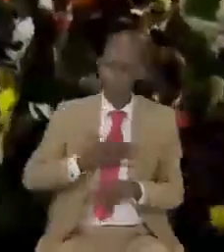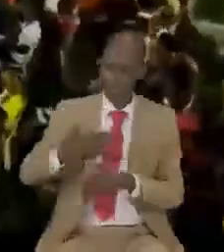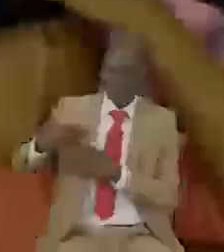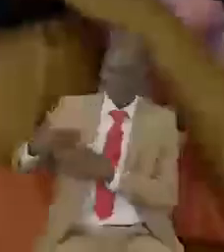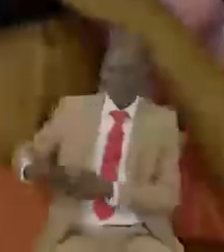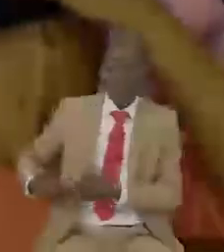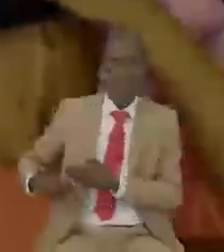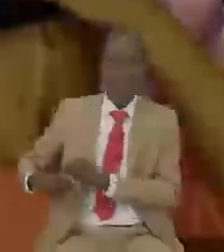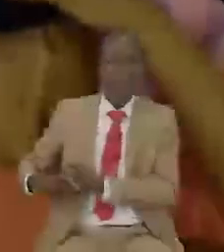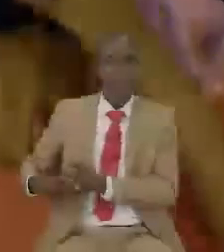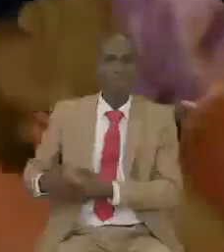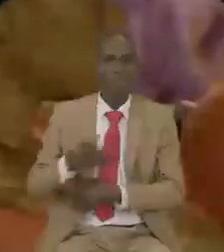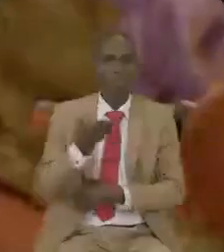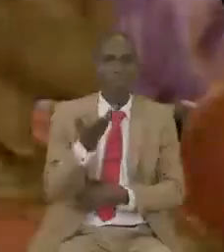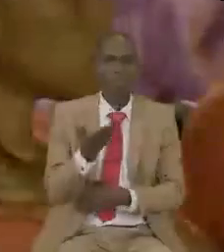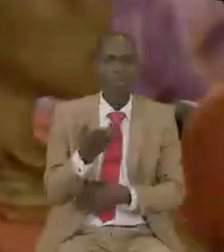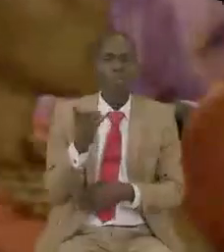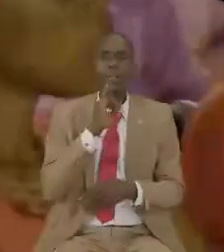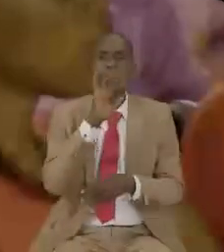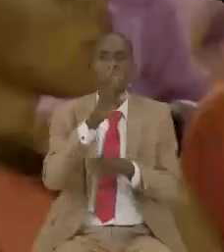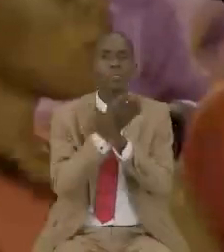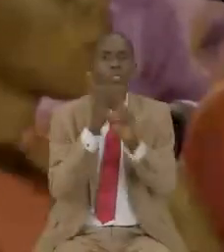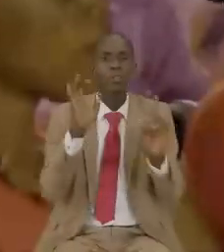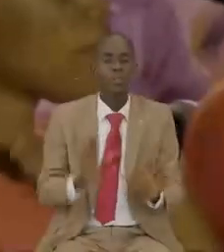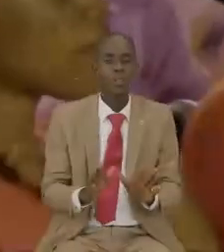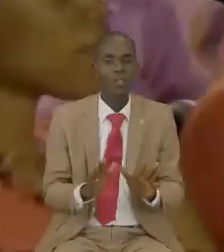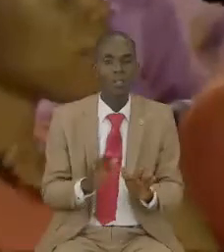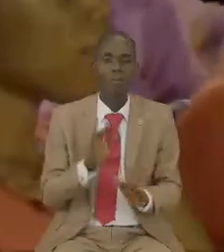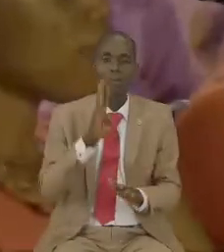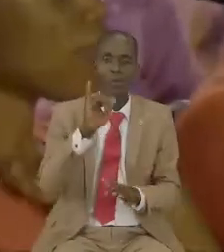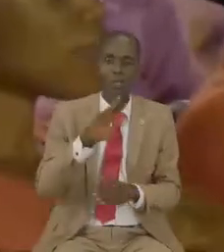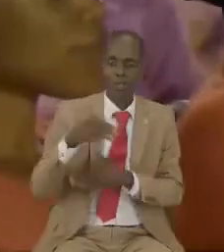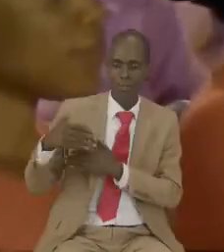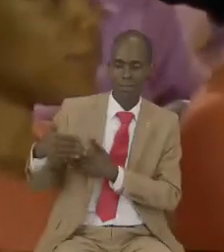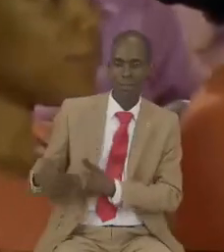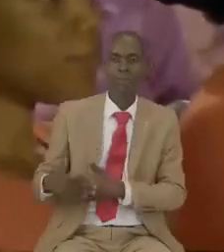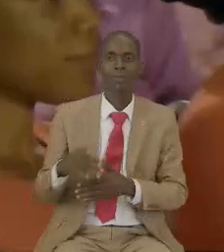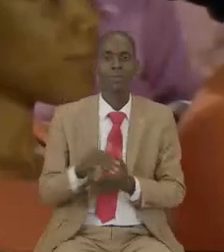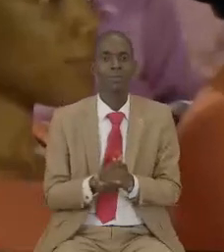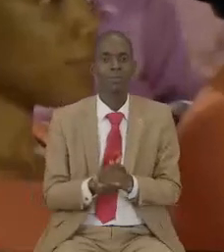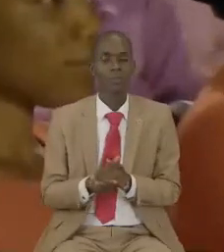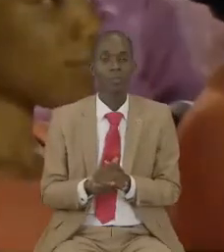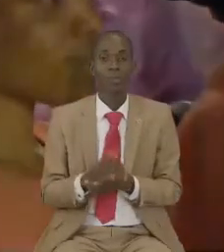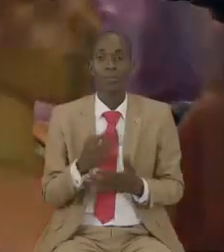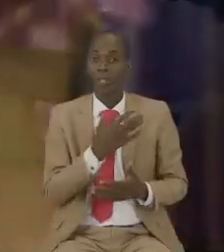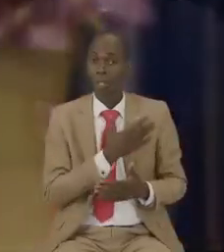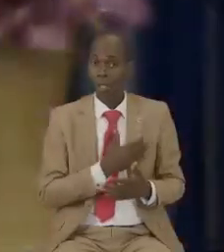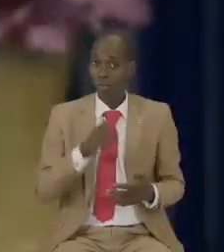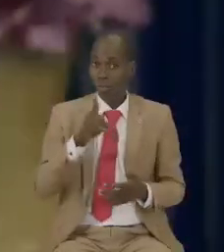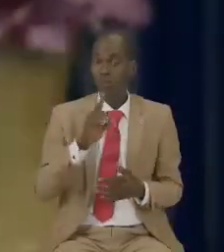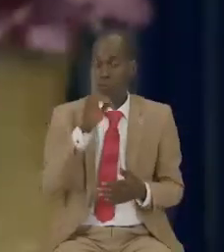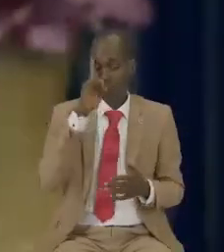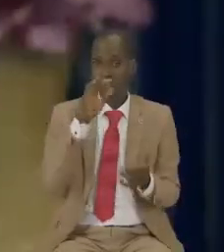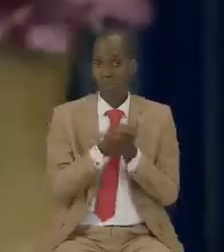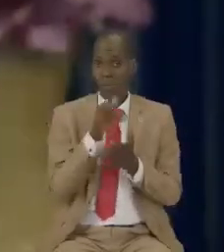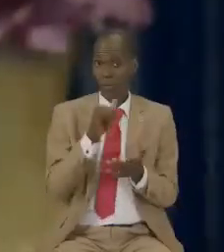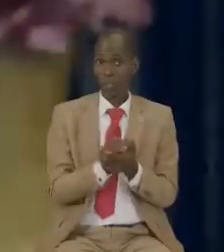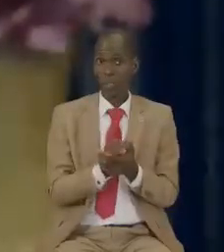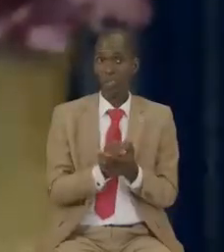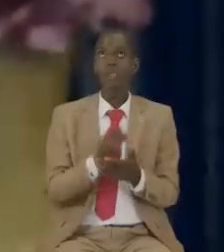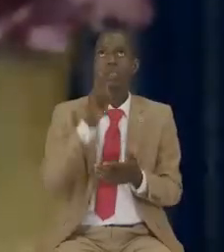tonight? The deliverer, where is he tonight? And we really mean that it will do